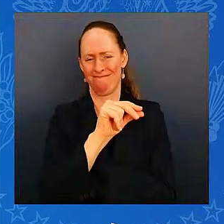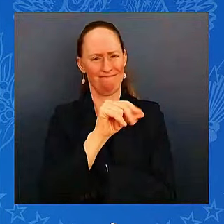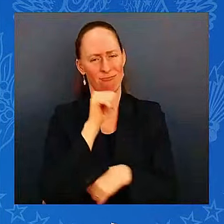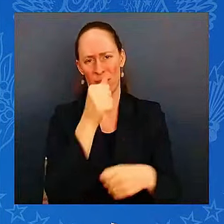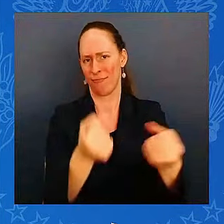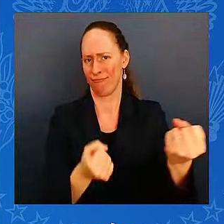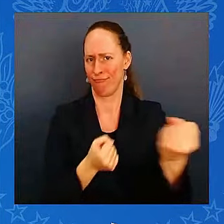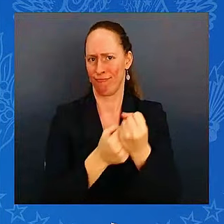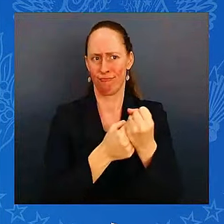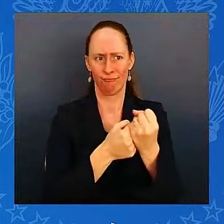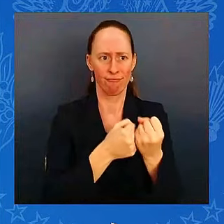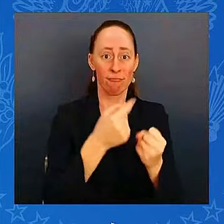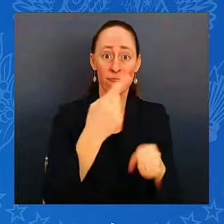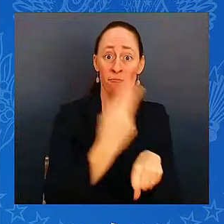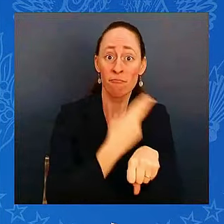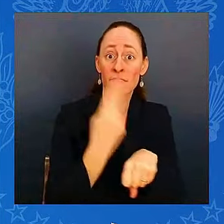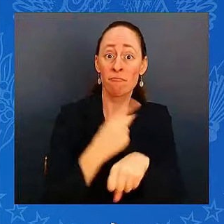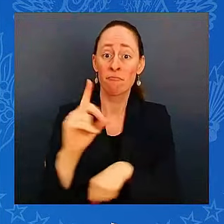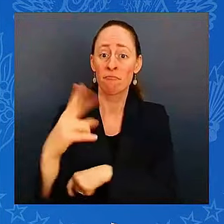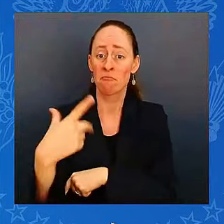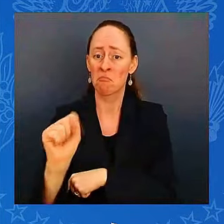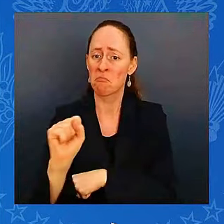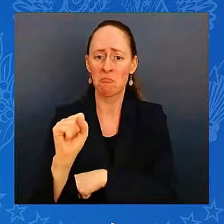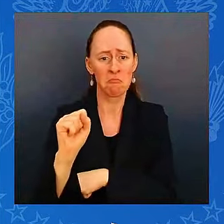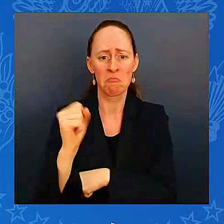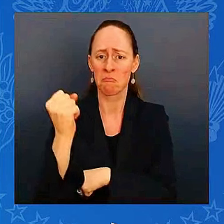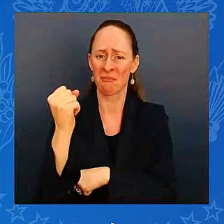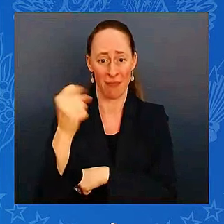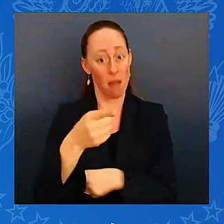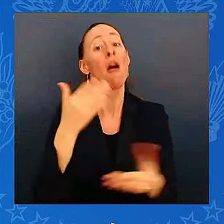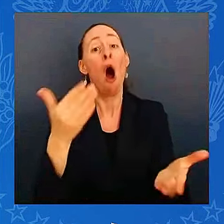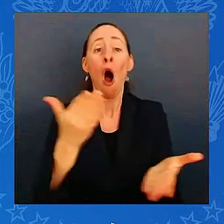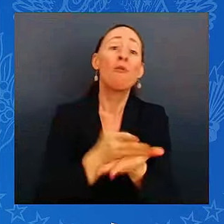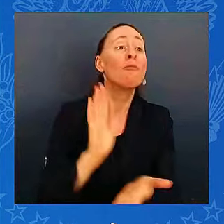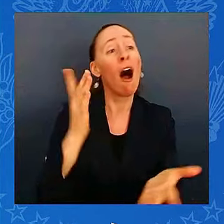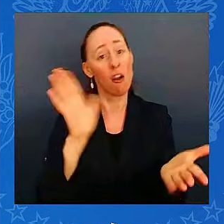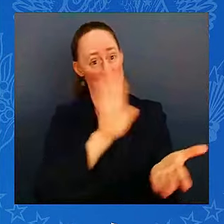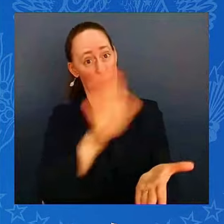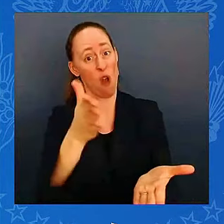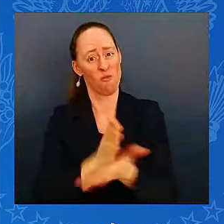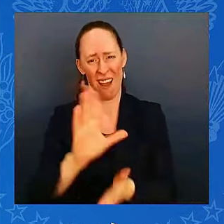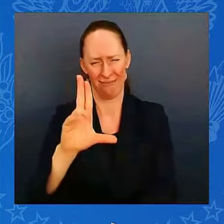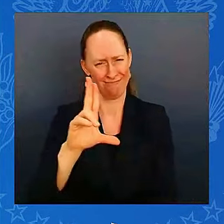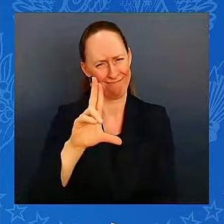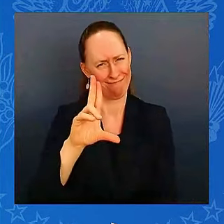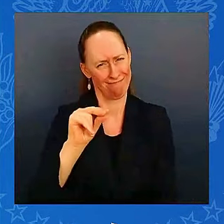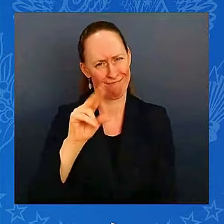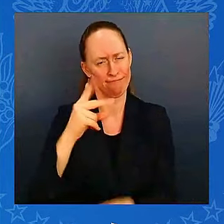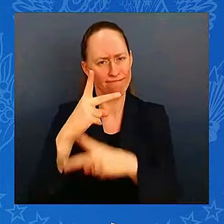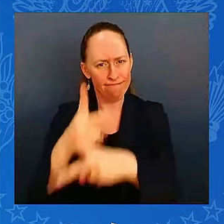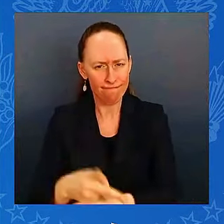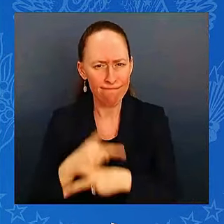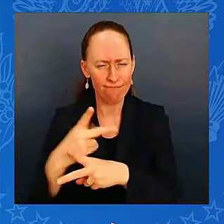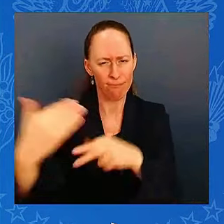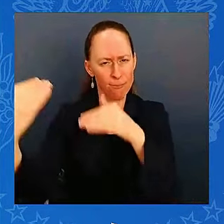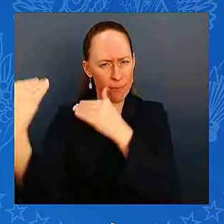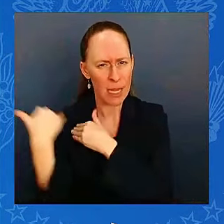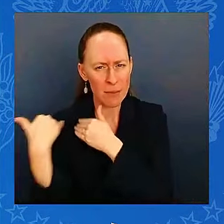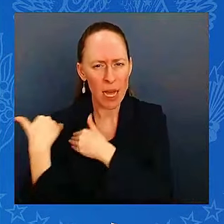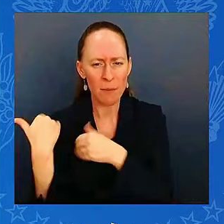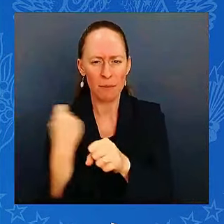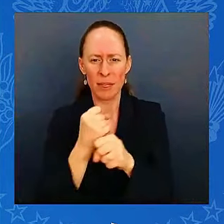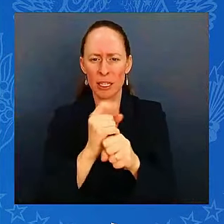use drugs. Instead, there is a duty to act before these substances can cause irreparable